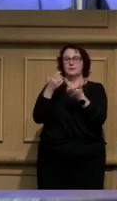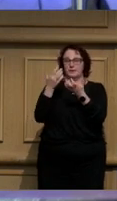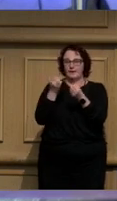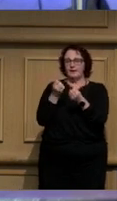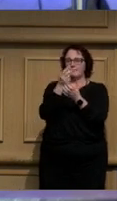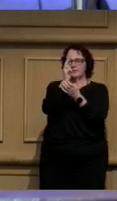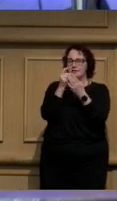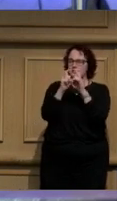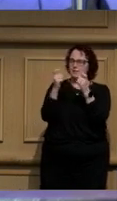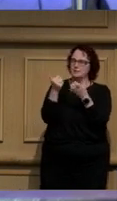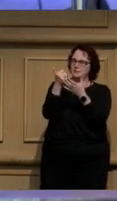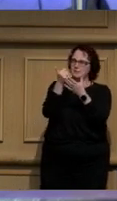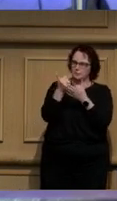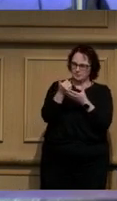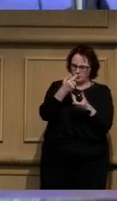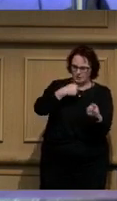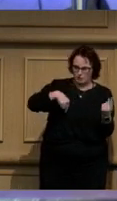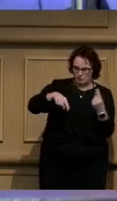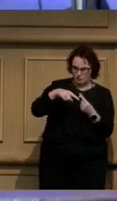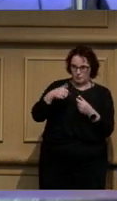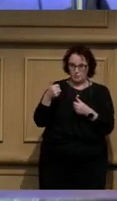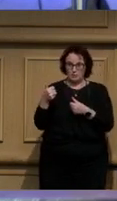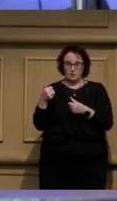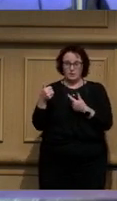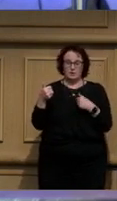what we do. On the other hand,